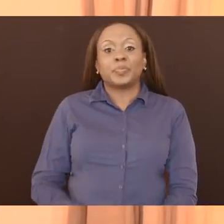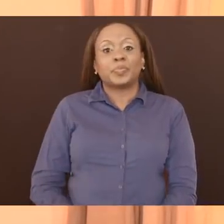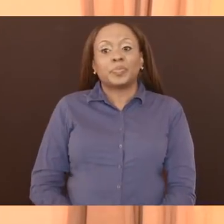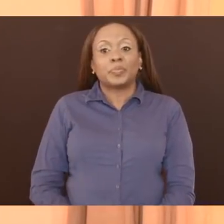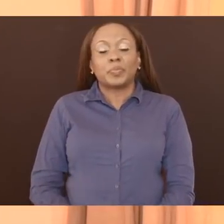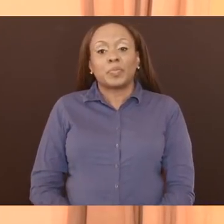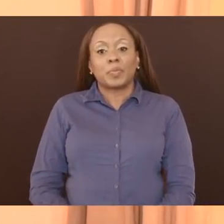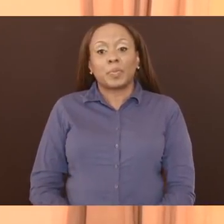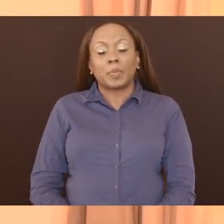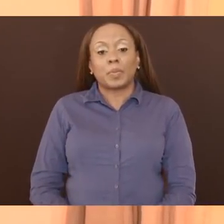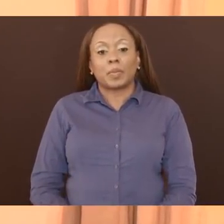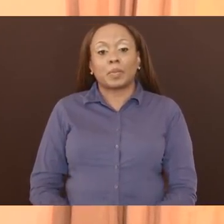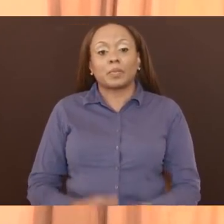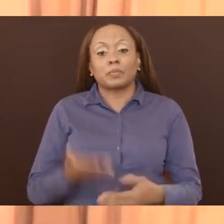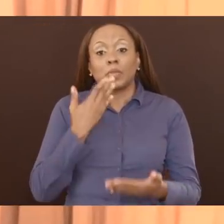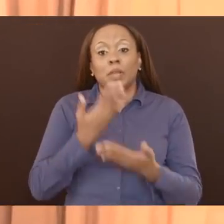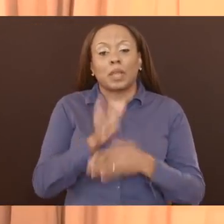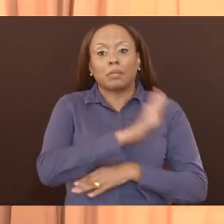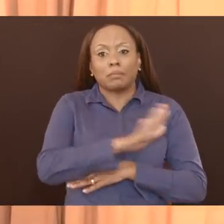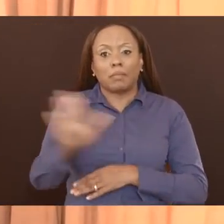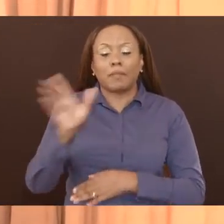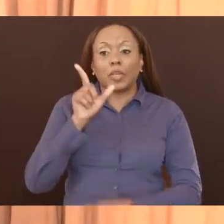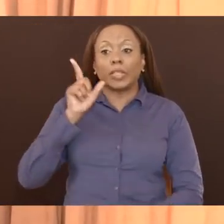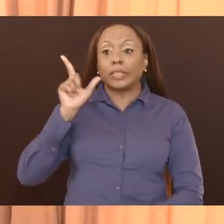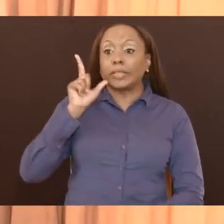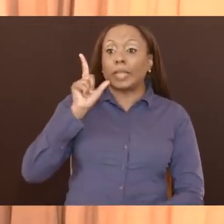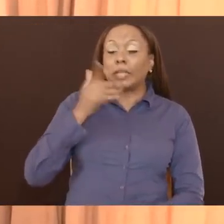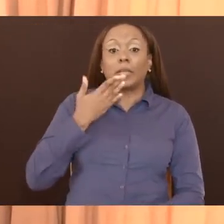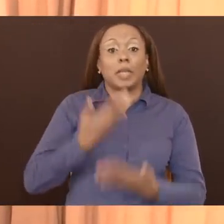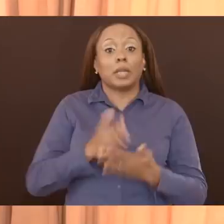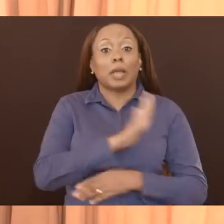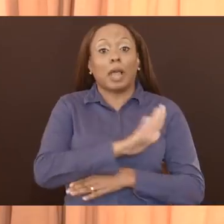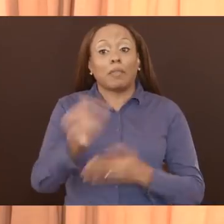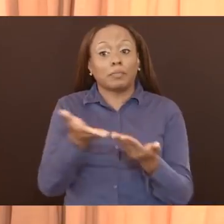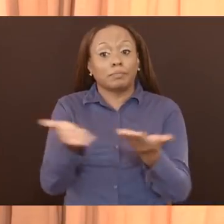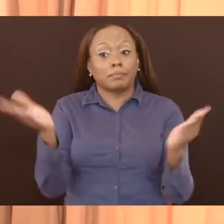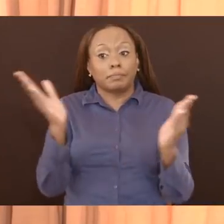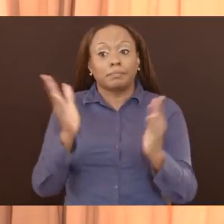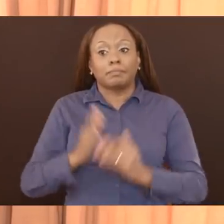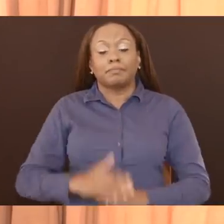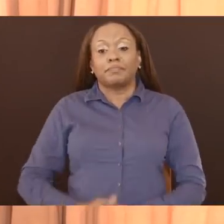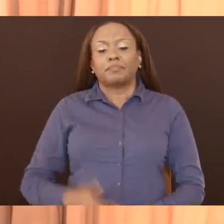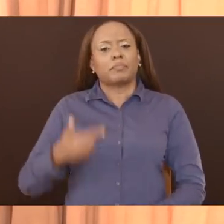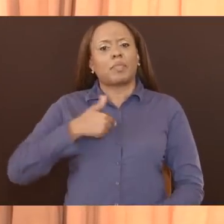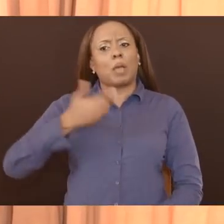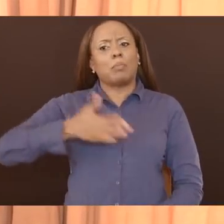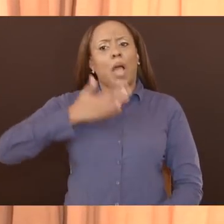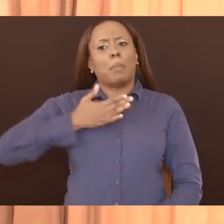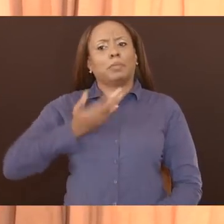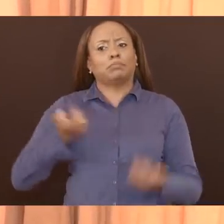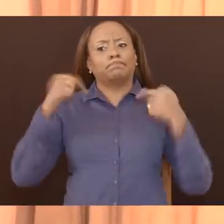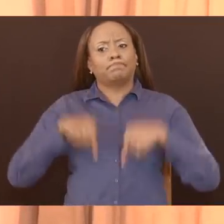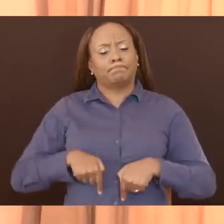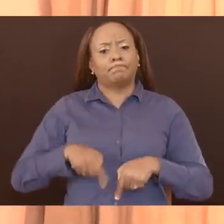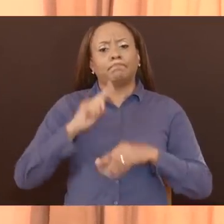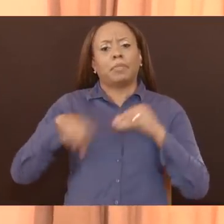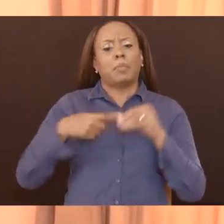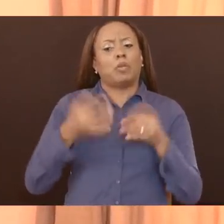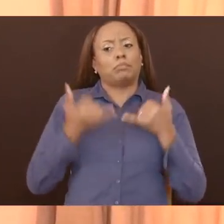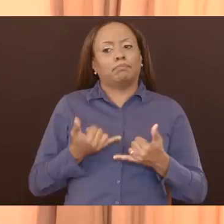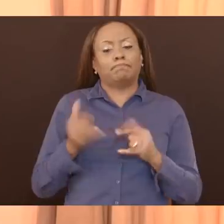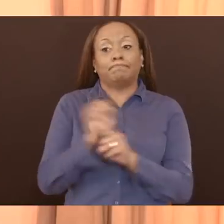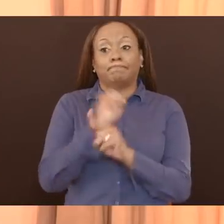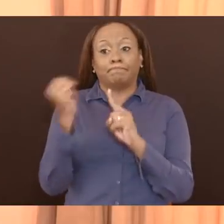Good afternoon, Lisa. Good afternoon, all. I'm happy to give this update on the current situation